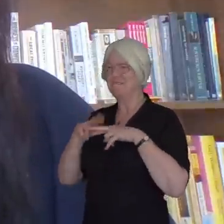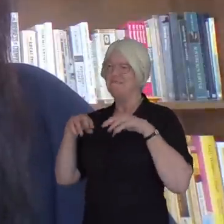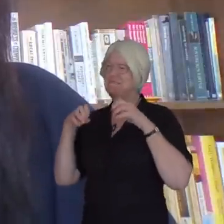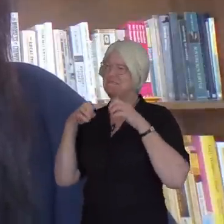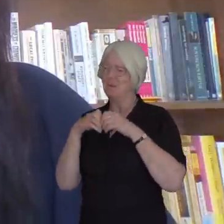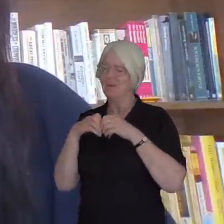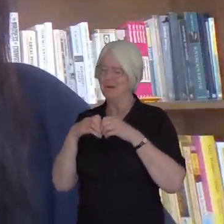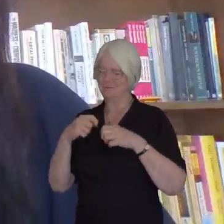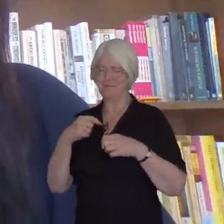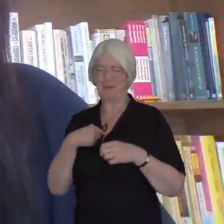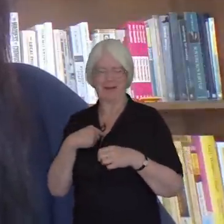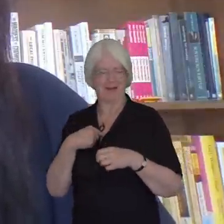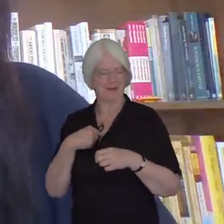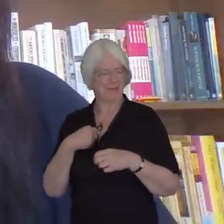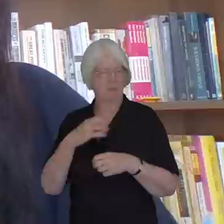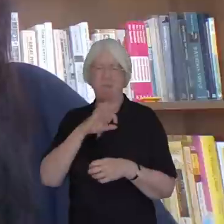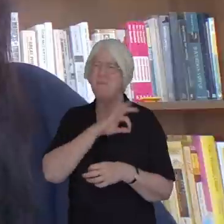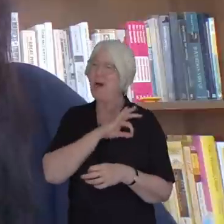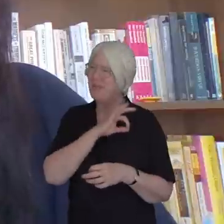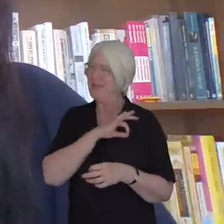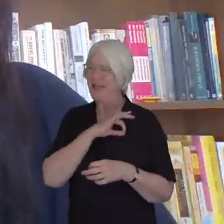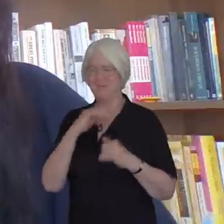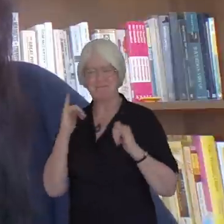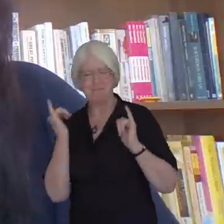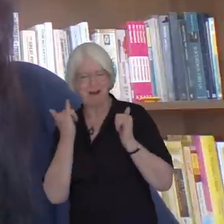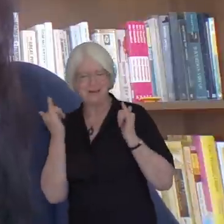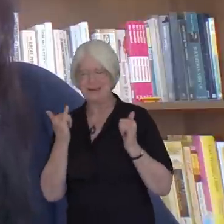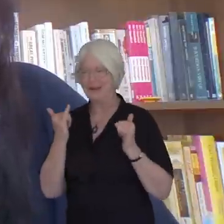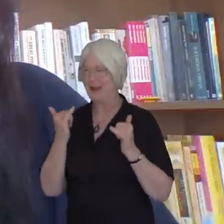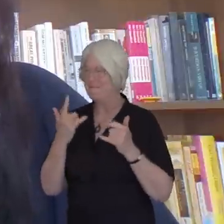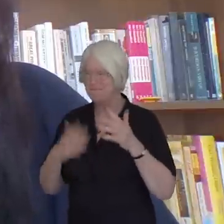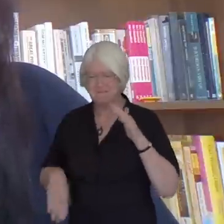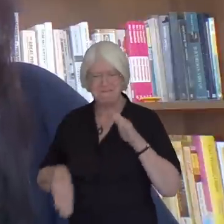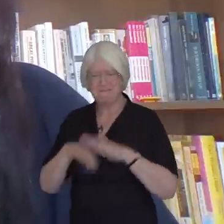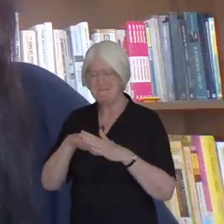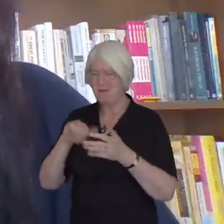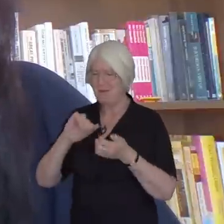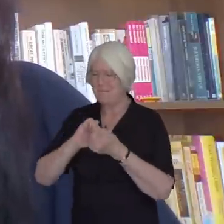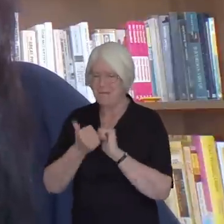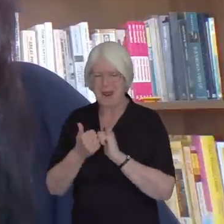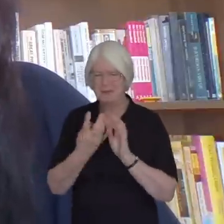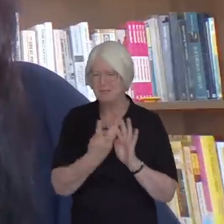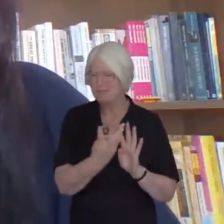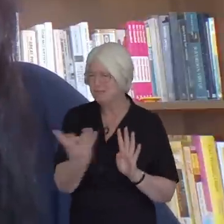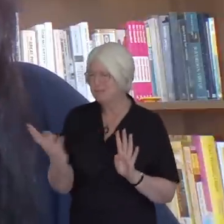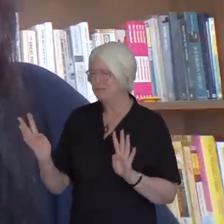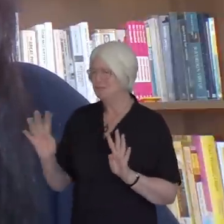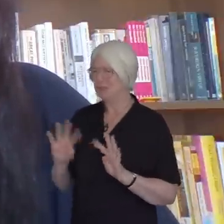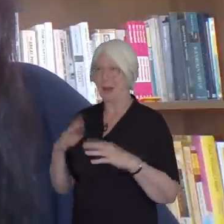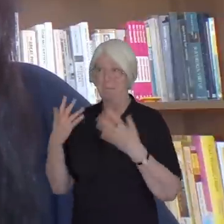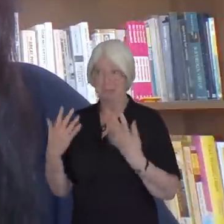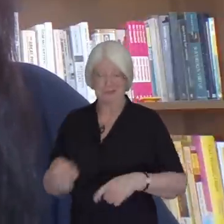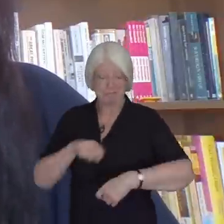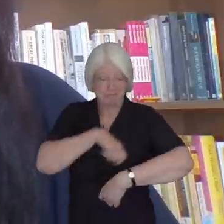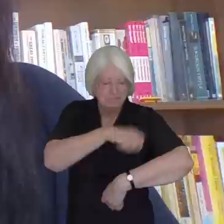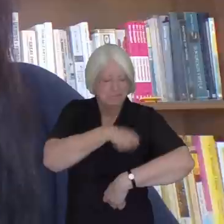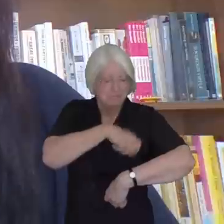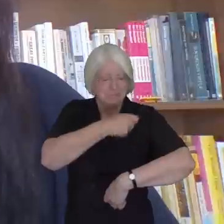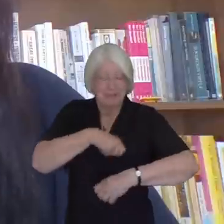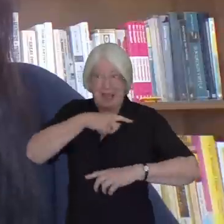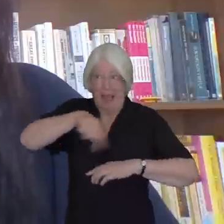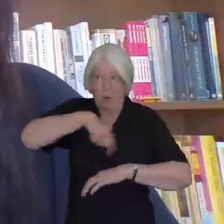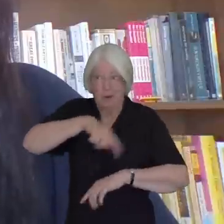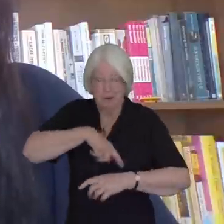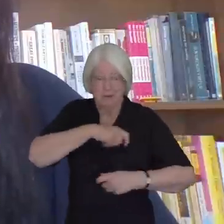celebrate my birthday at the end of February, this room was filled with friends sitting elbow to elbow, tucking into a feast that I'd spent